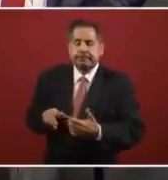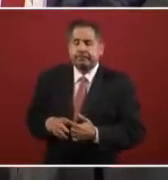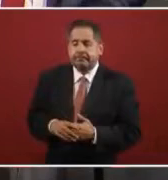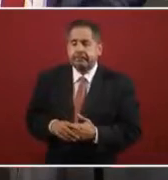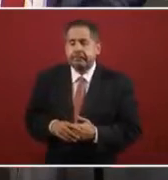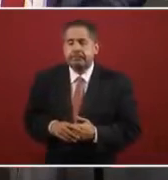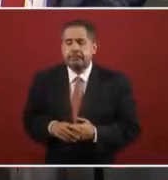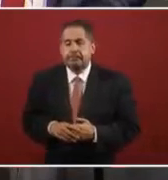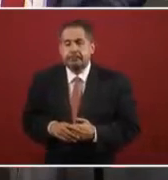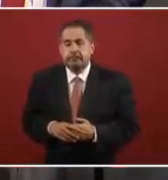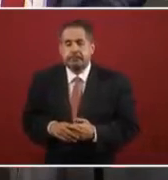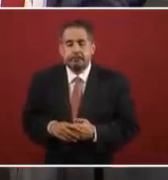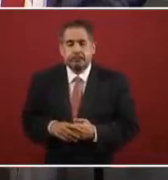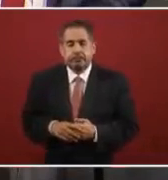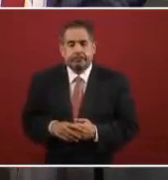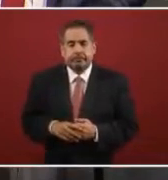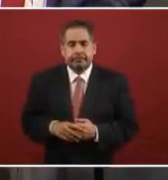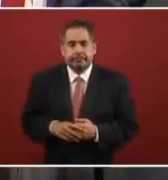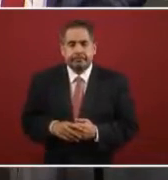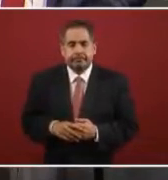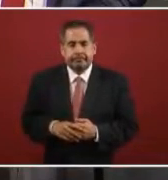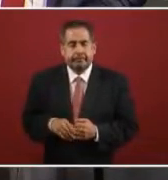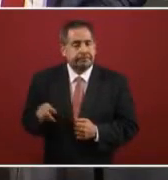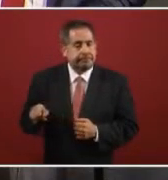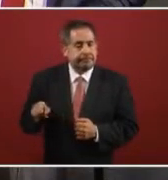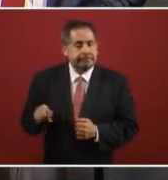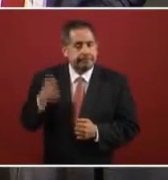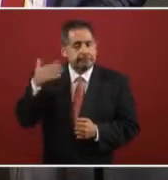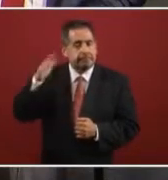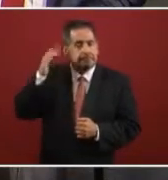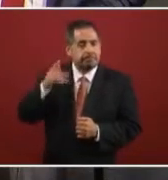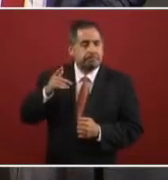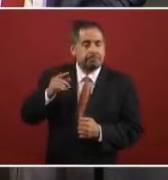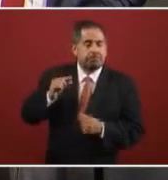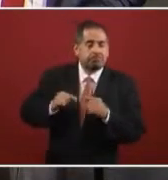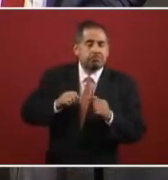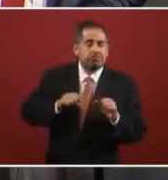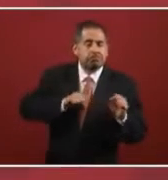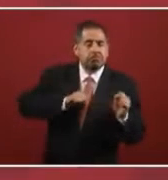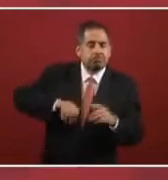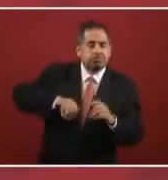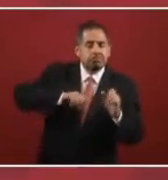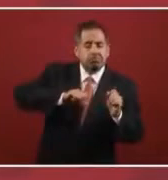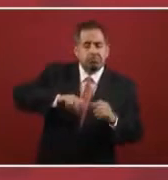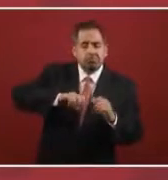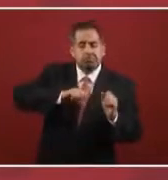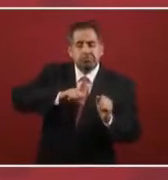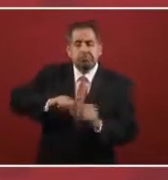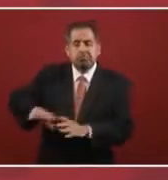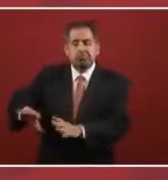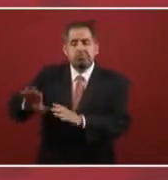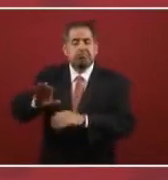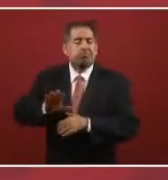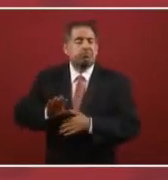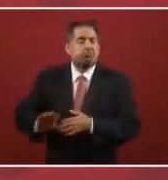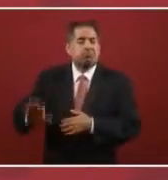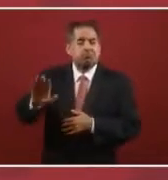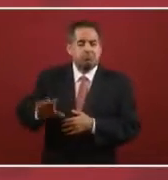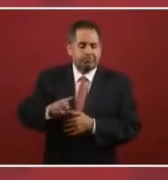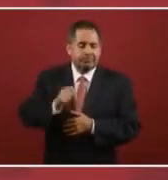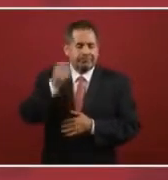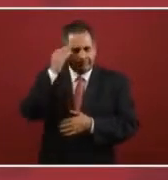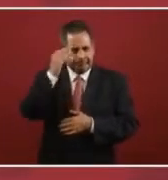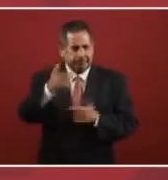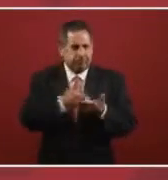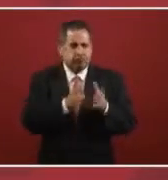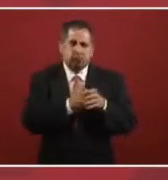industry, se fue quedando en el abandono, which was being sobre todo en abandoned, este periodo especially in